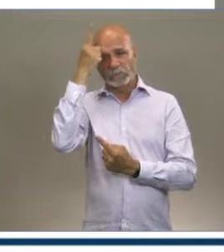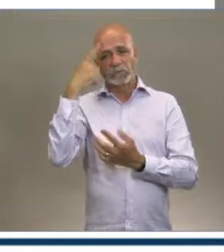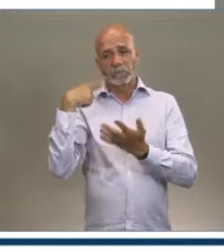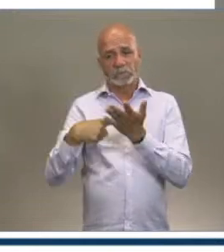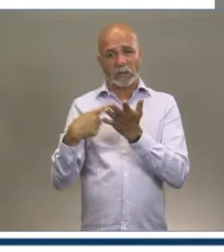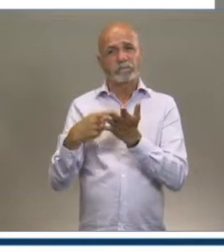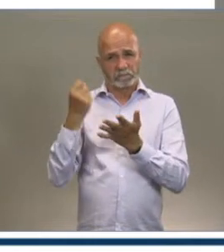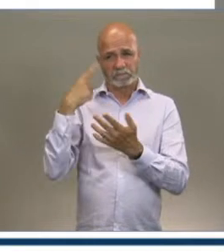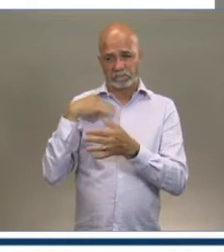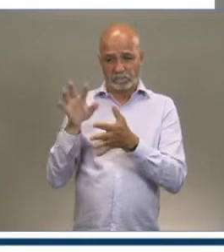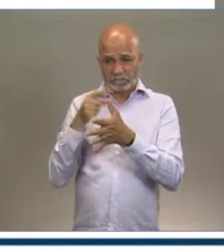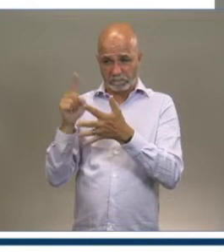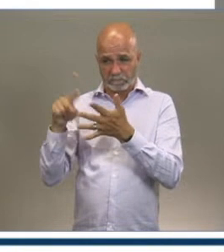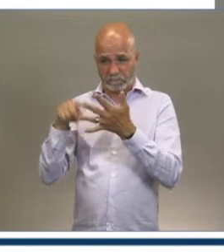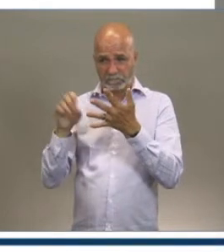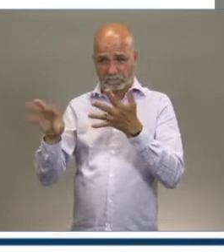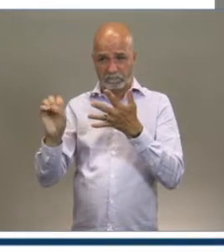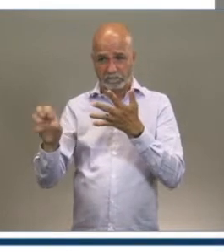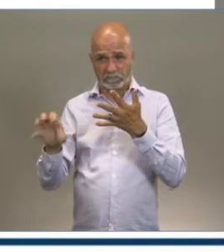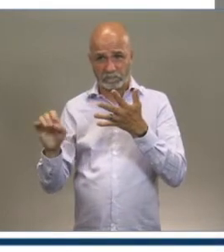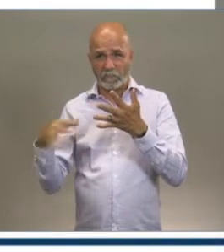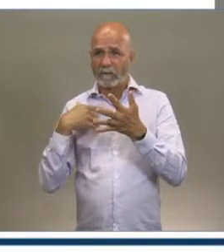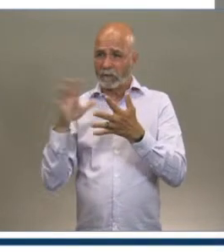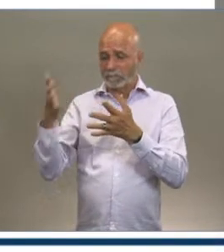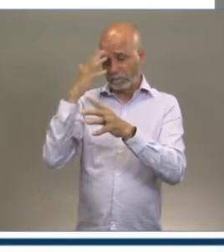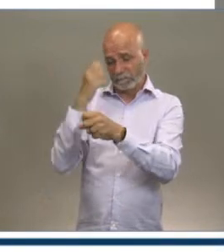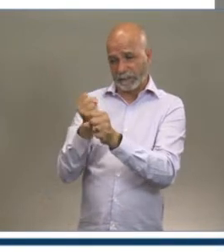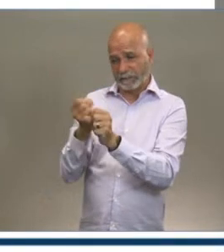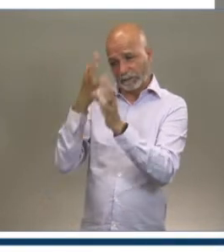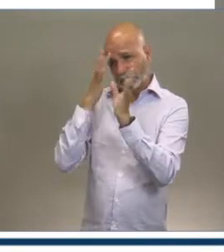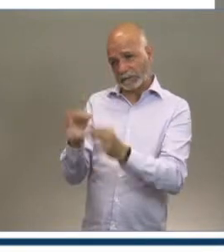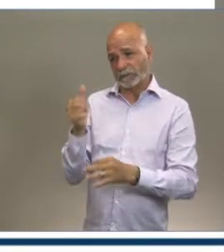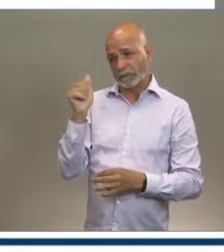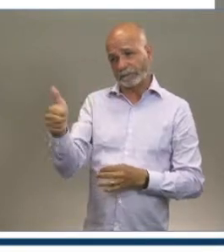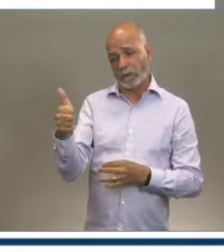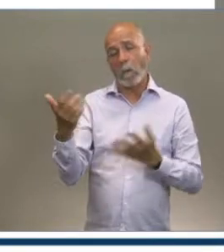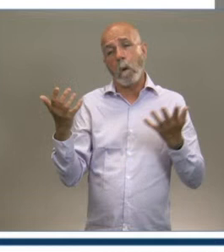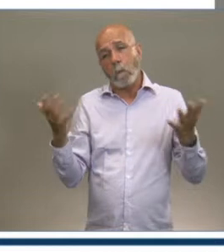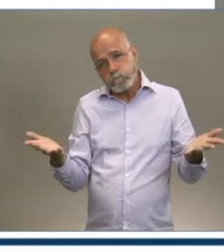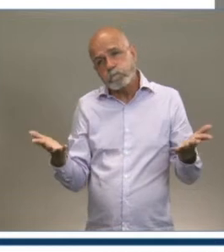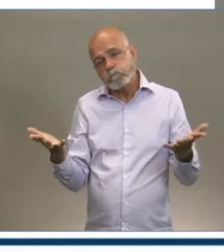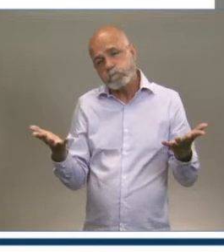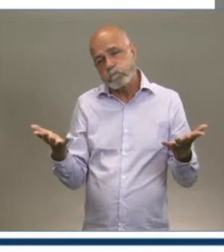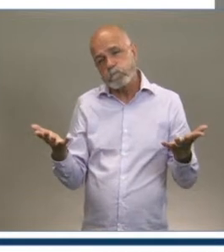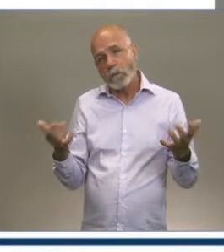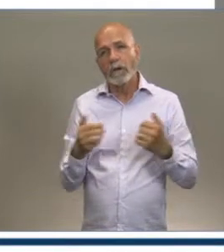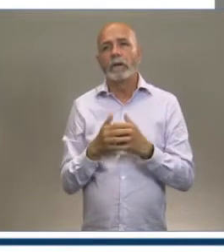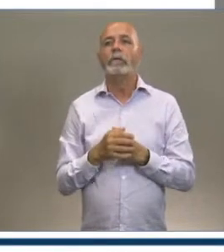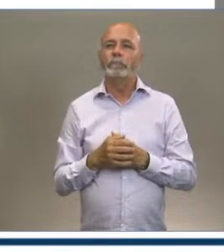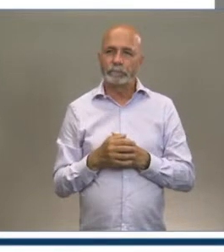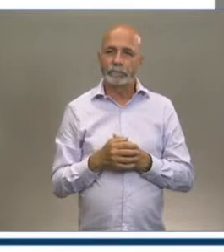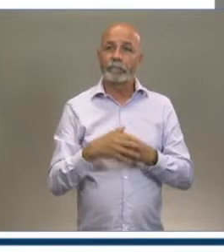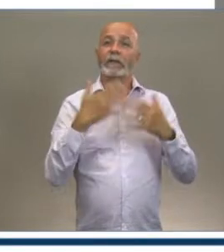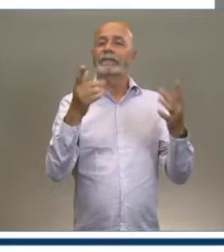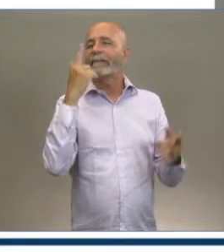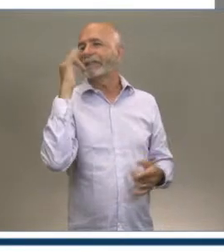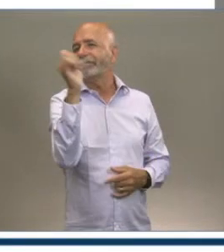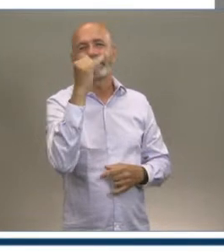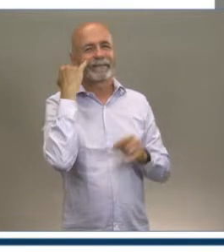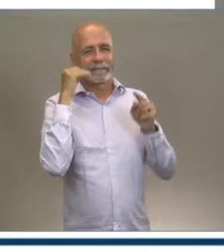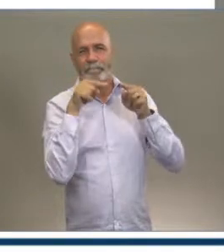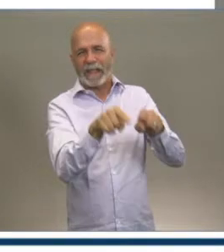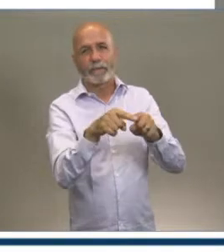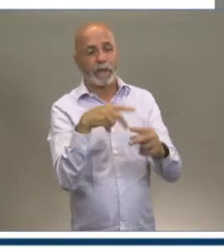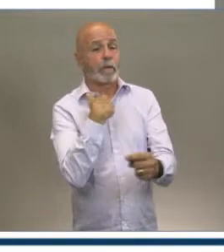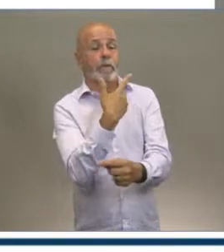own consent, they are allowed to do that. And that's exactly the process we're going to be following for COVID vaccine. We will ask for